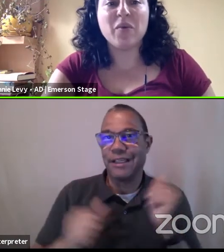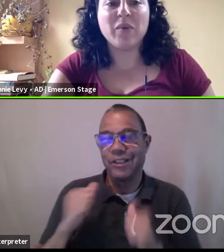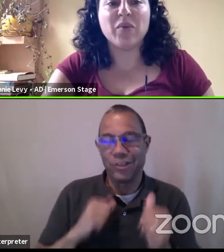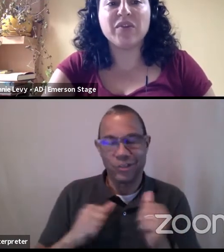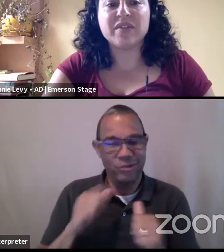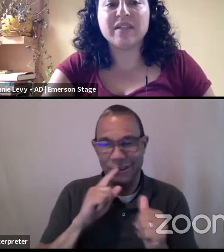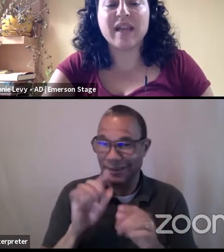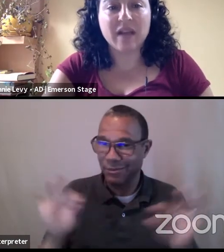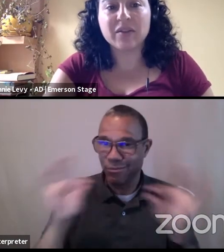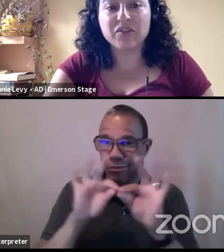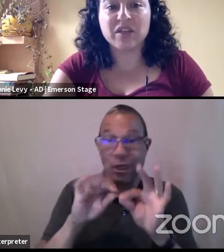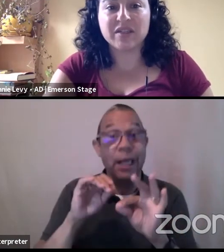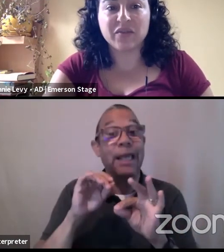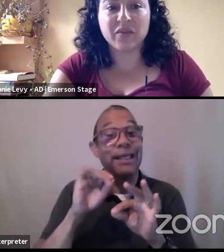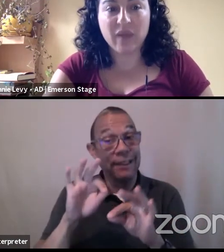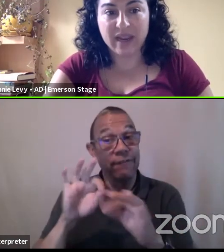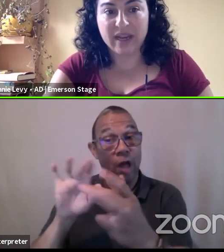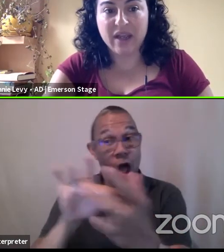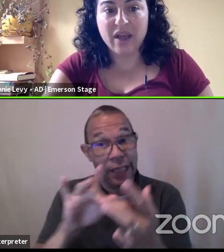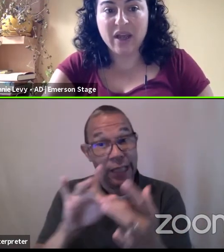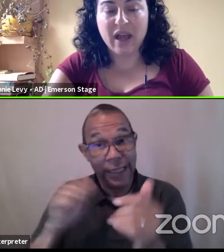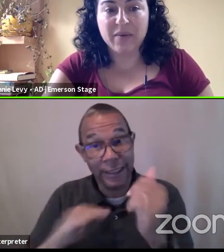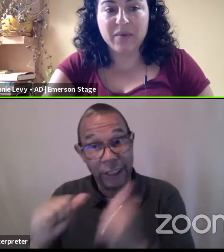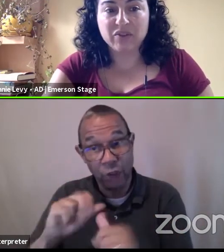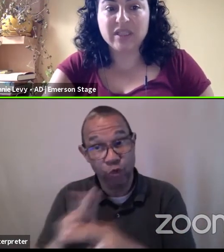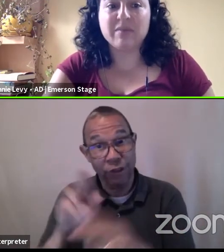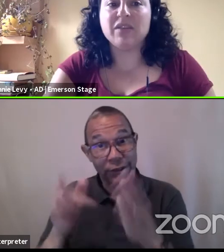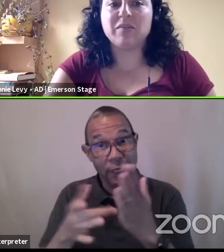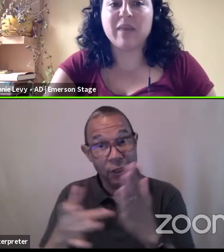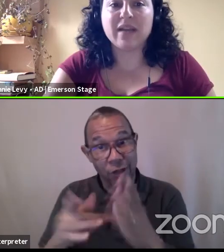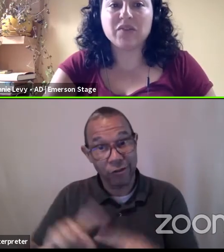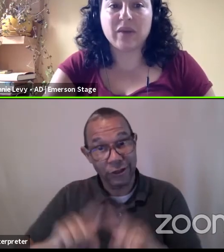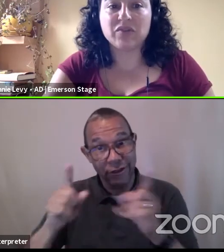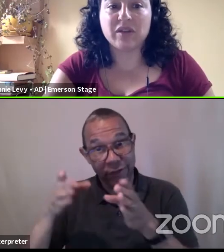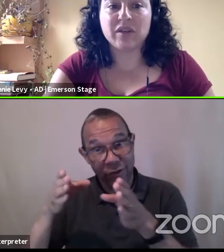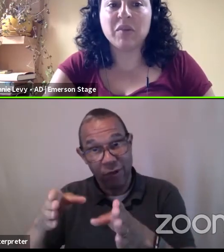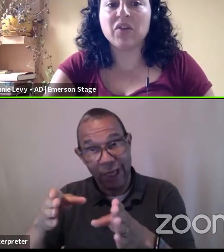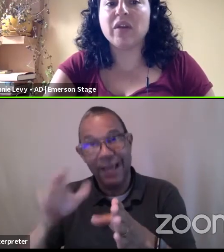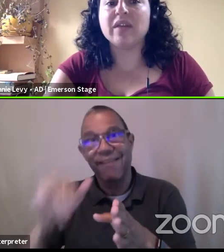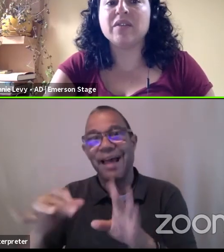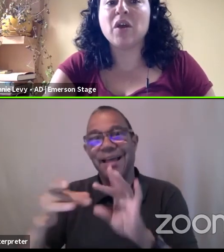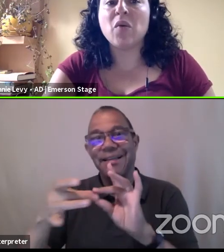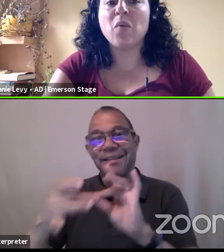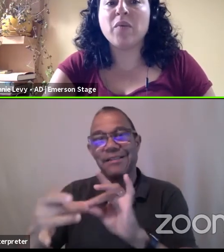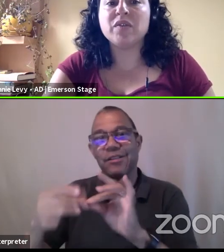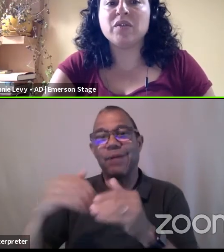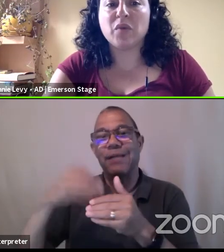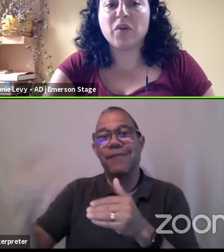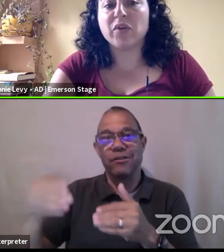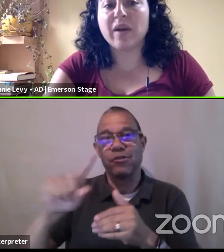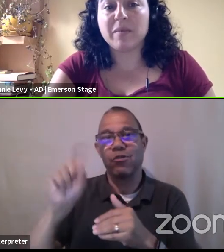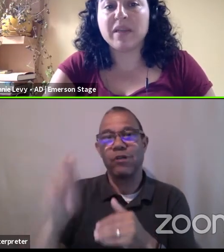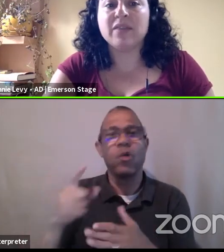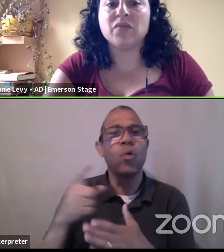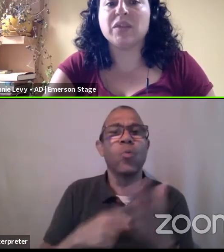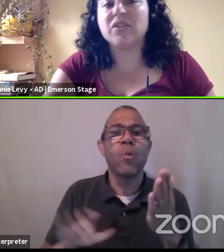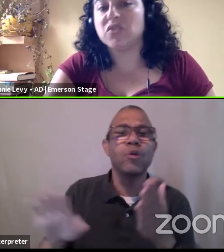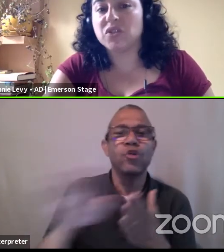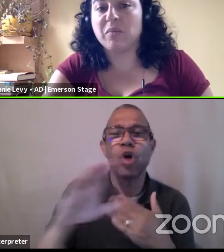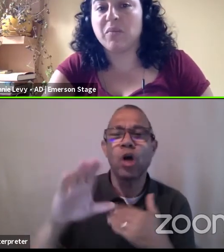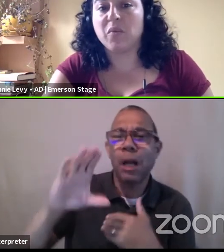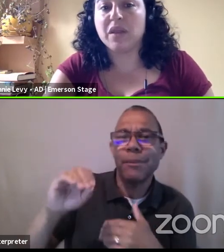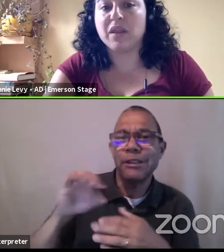when we're using technology in a different way. Which leads me to my next question. I'm curious, what was your company's